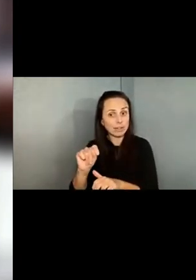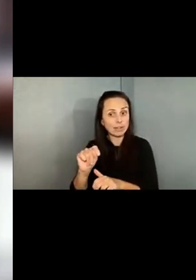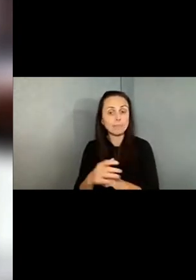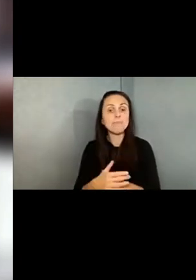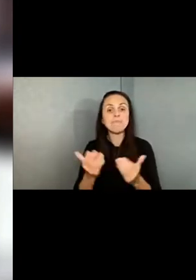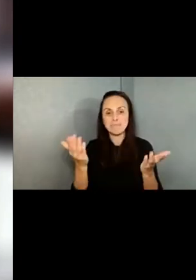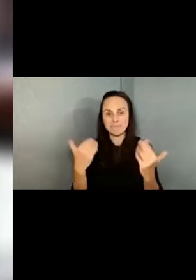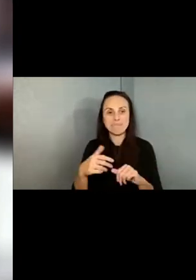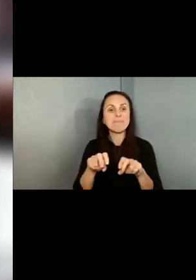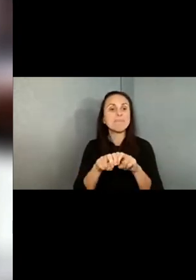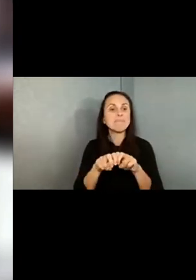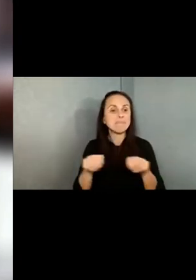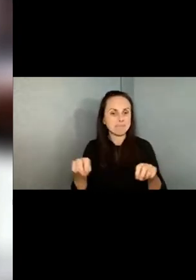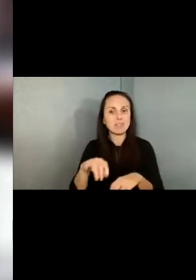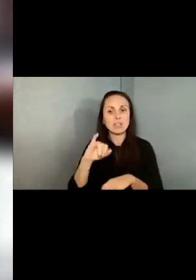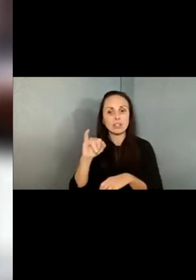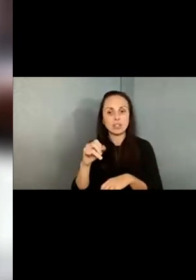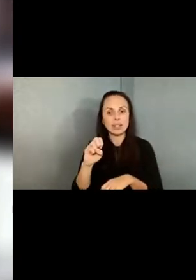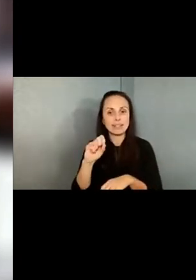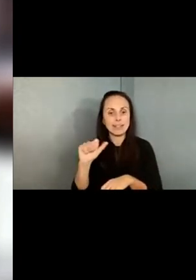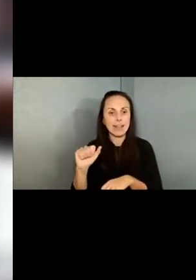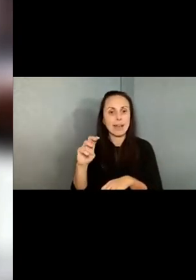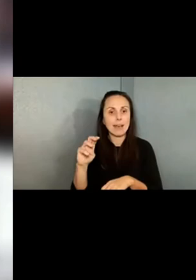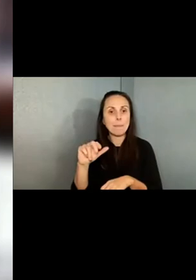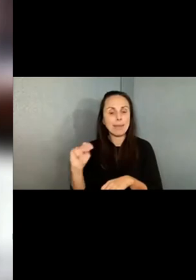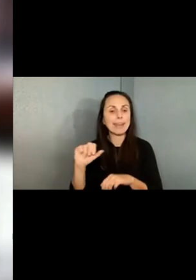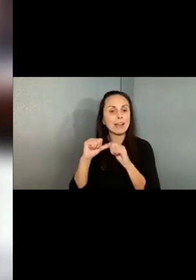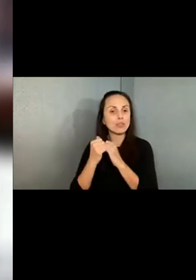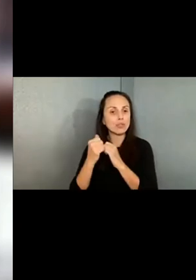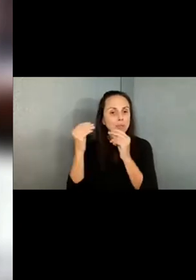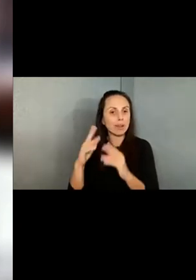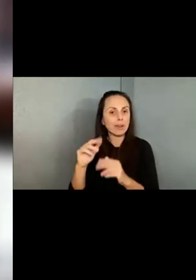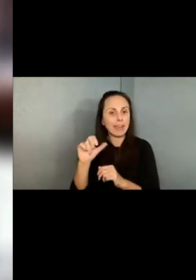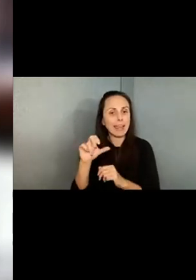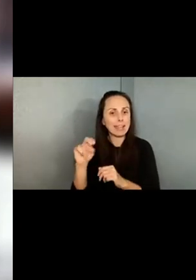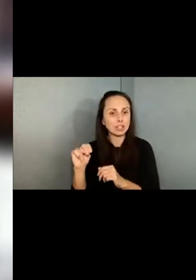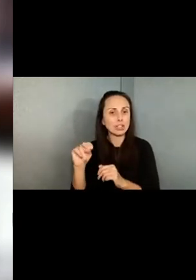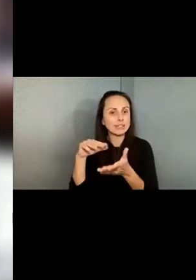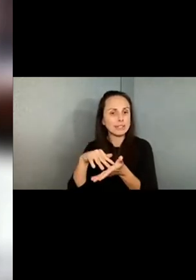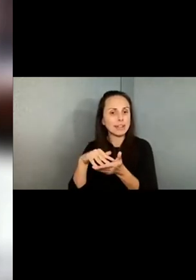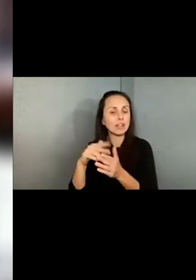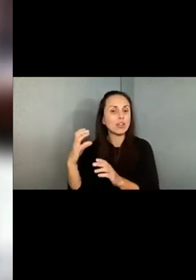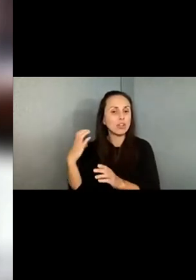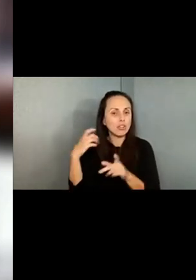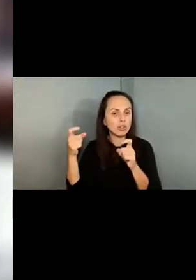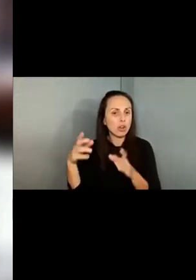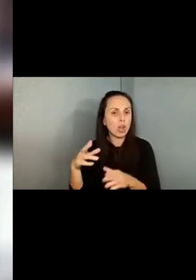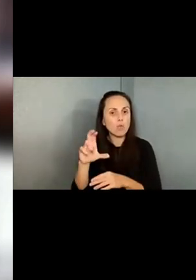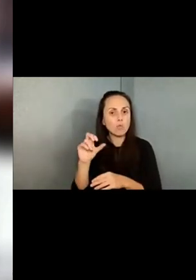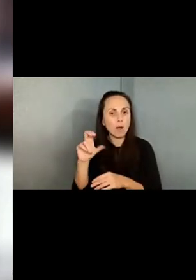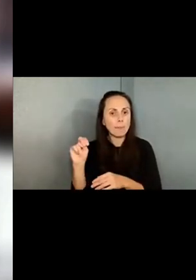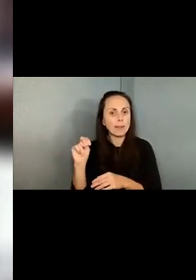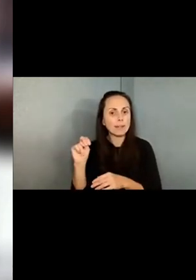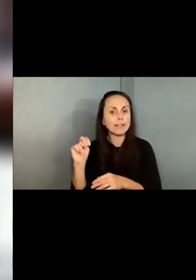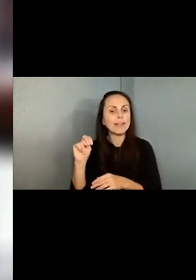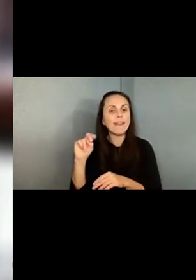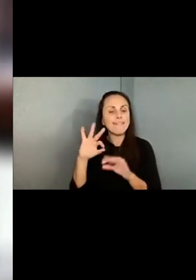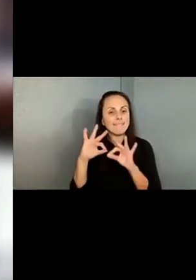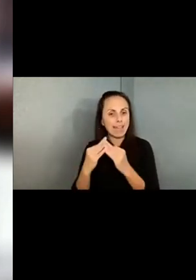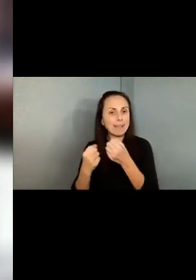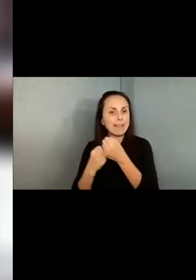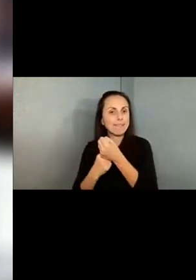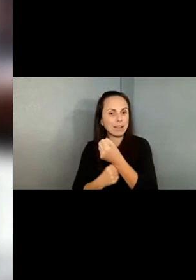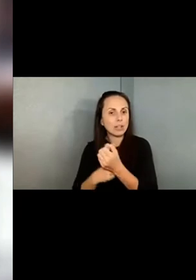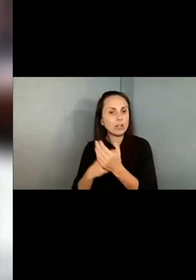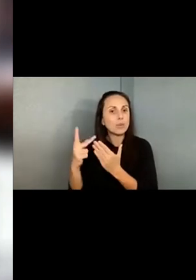Our next speaker is Jessica Main, an Associate Professor of Asian Studies and Chair and Director of the Robert H. N. Ho Family Foundation Program in